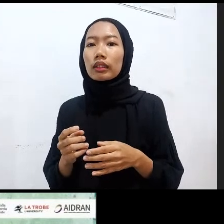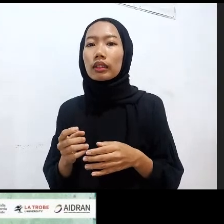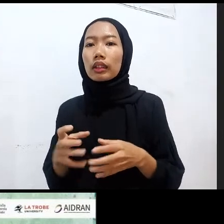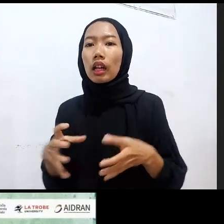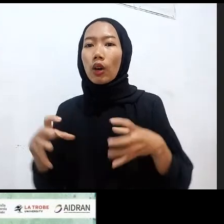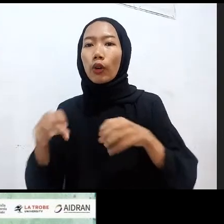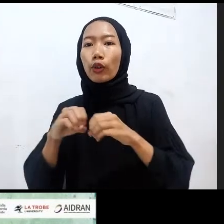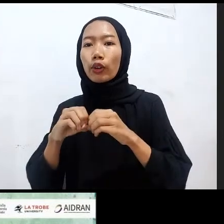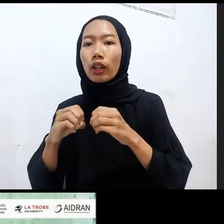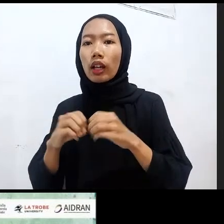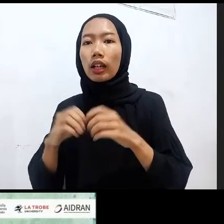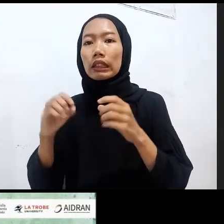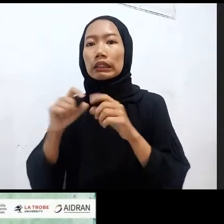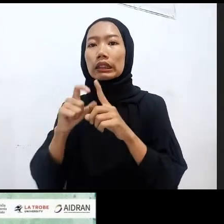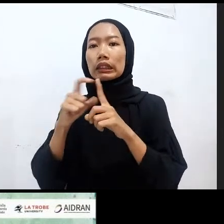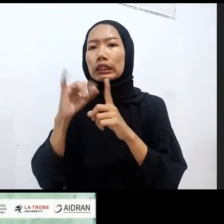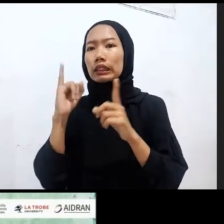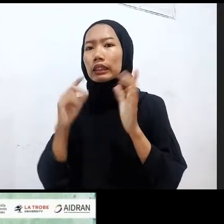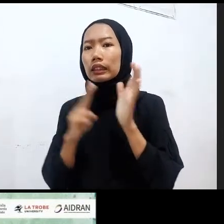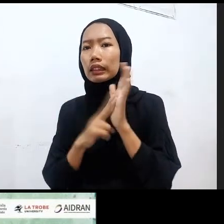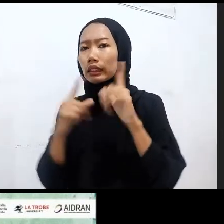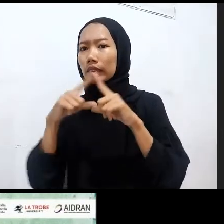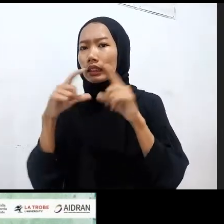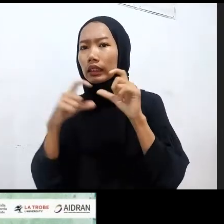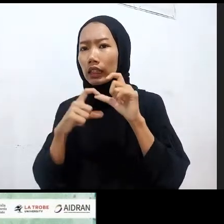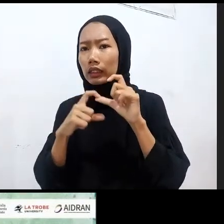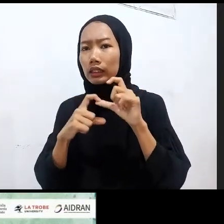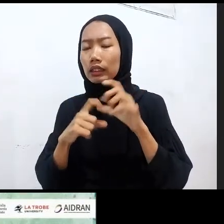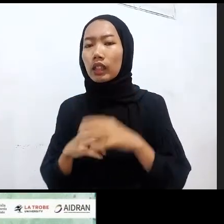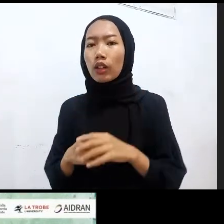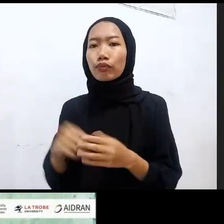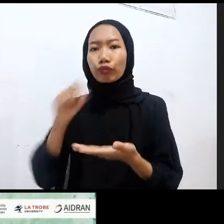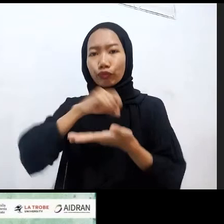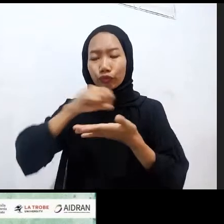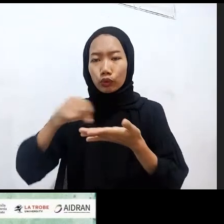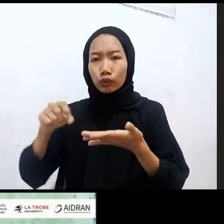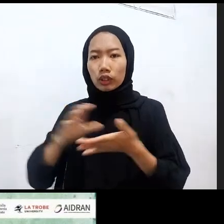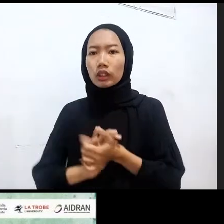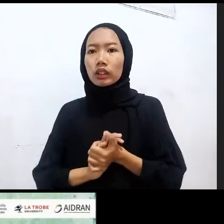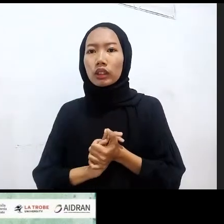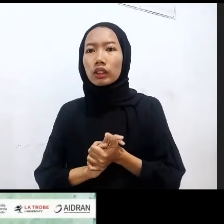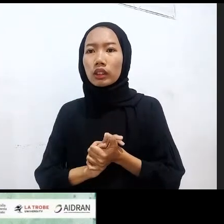very hopeful. So we hope to see it move away from